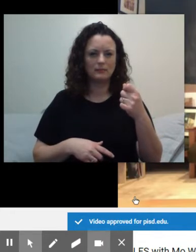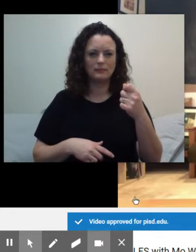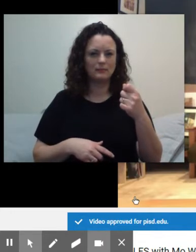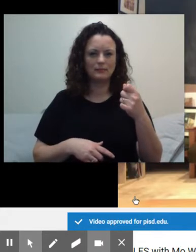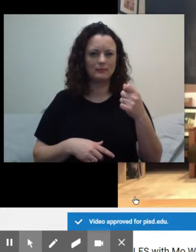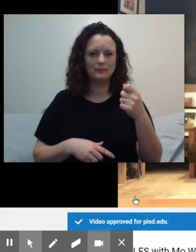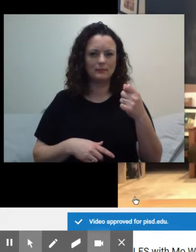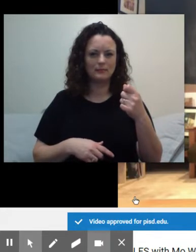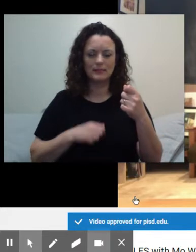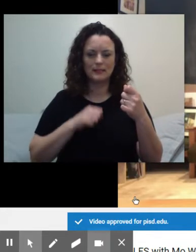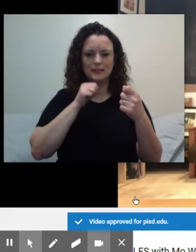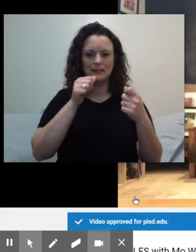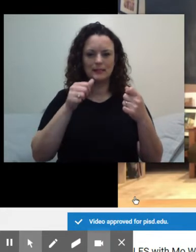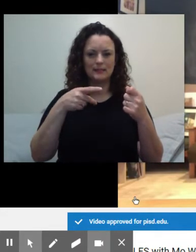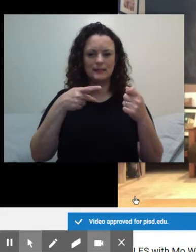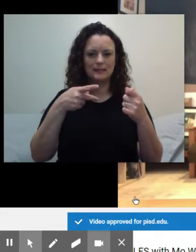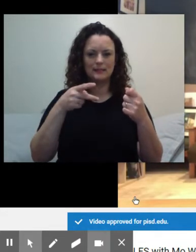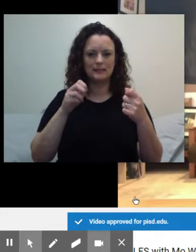That's not a pen.